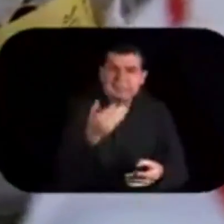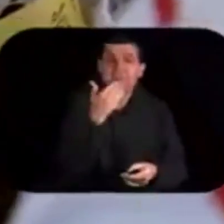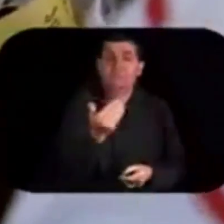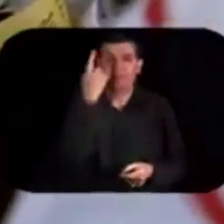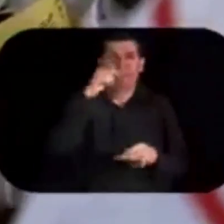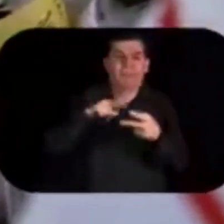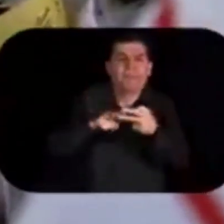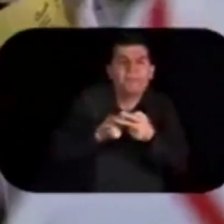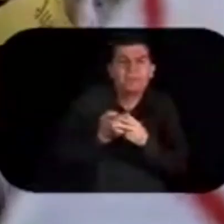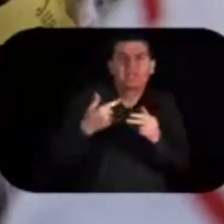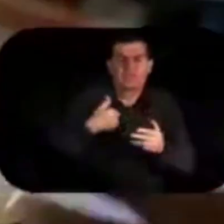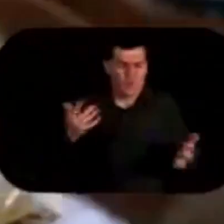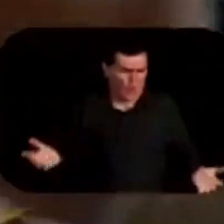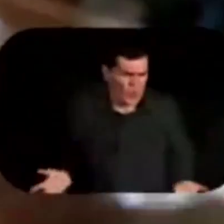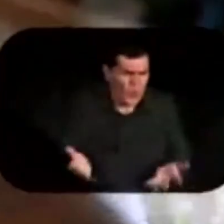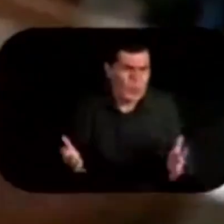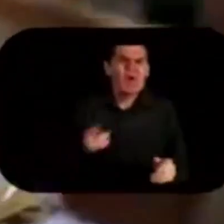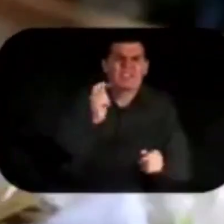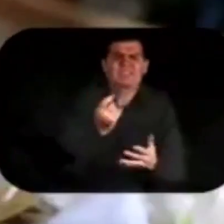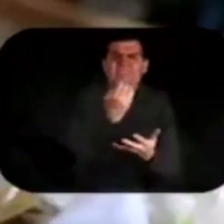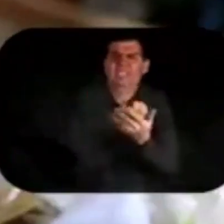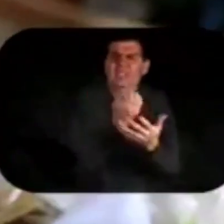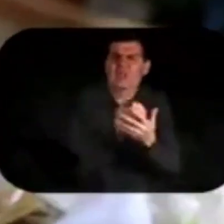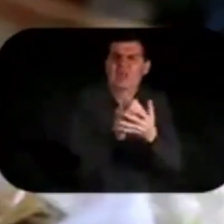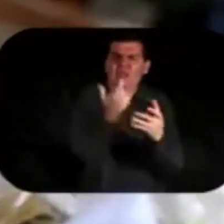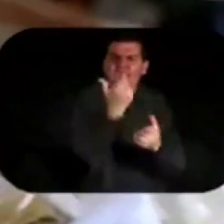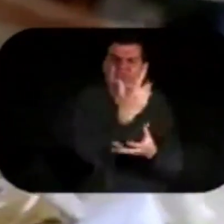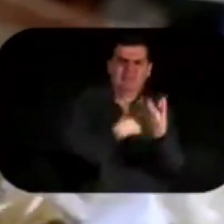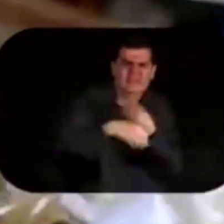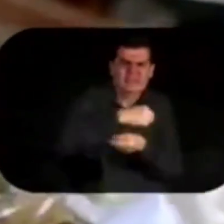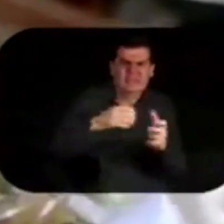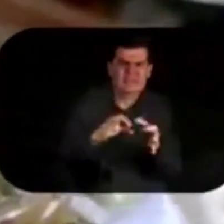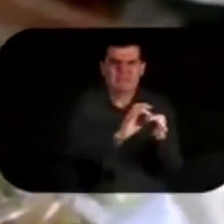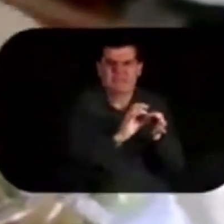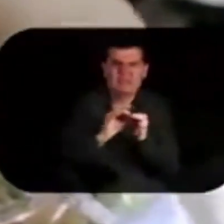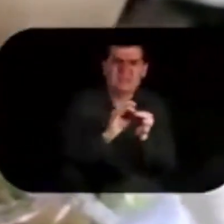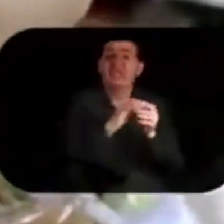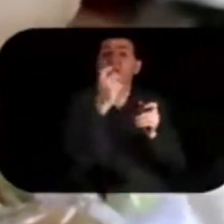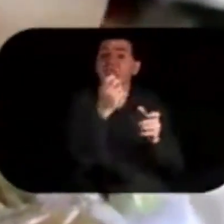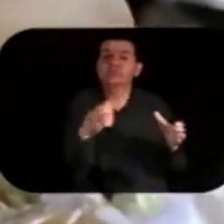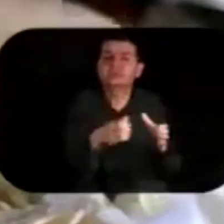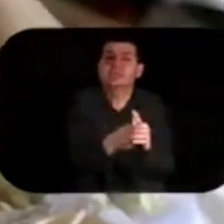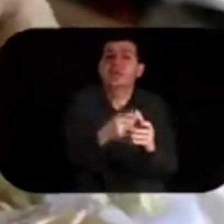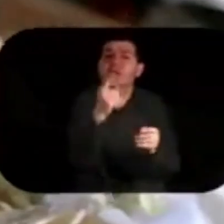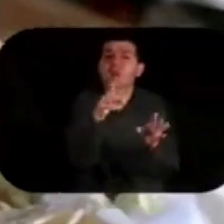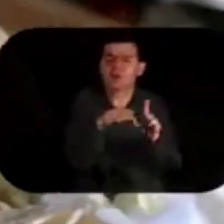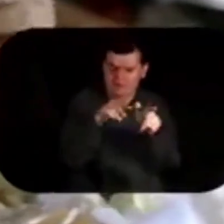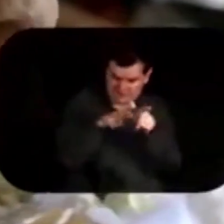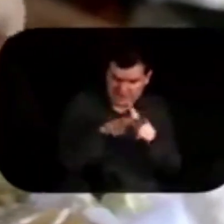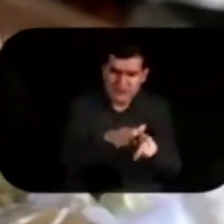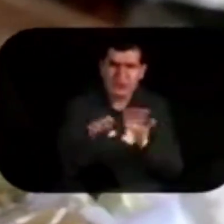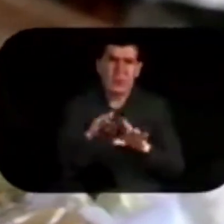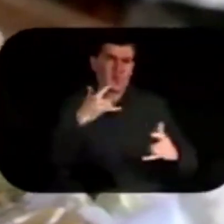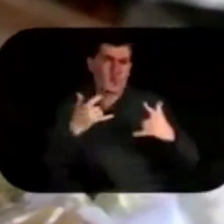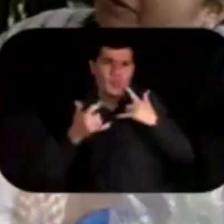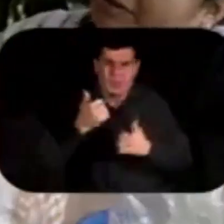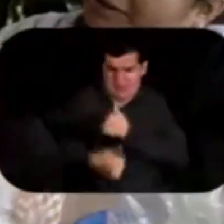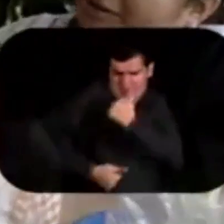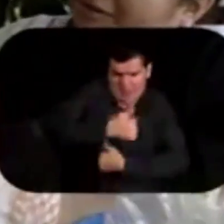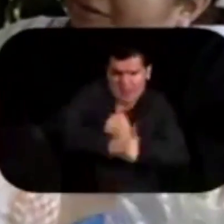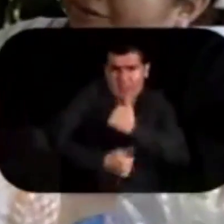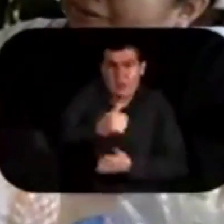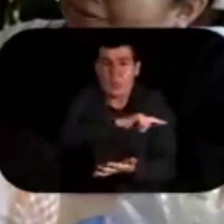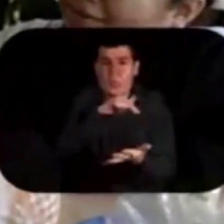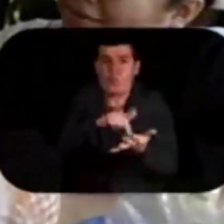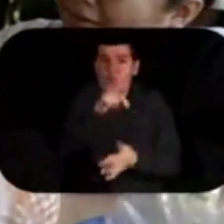moment for me to promote fair trade products, and they've helped me succeed